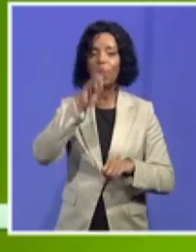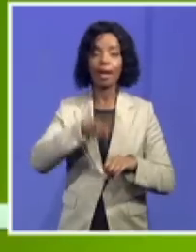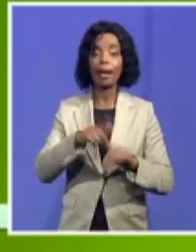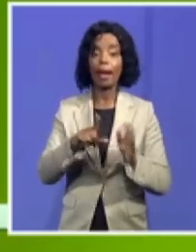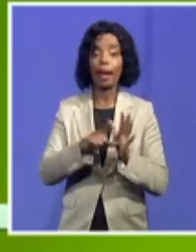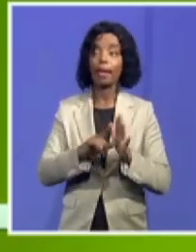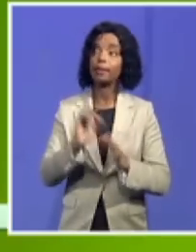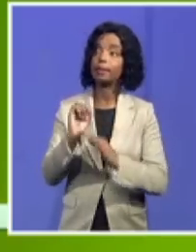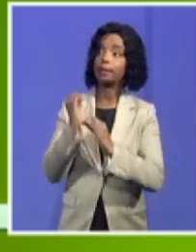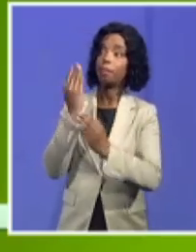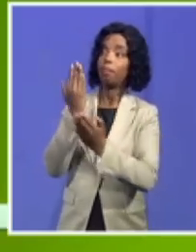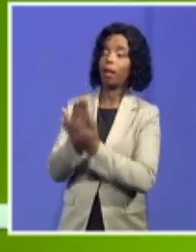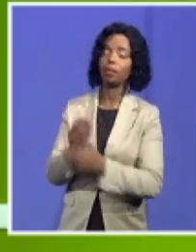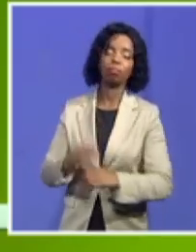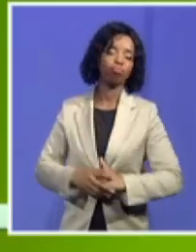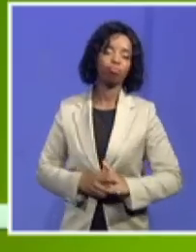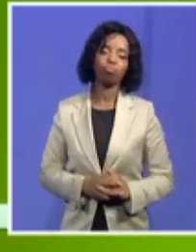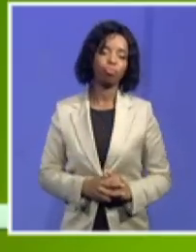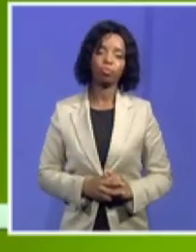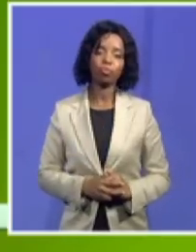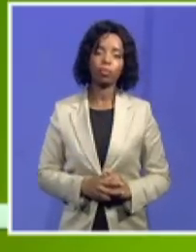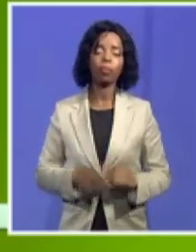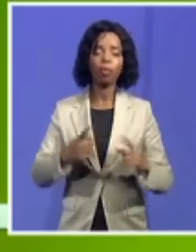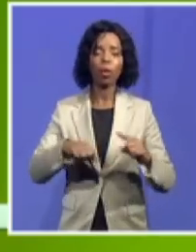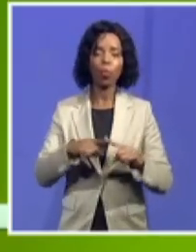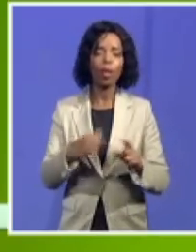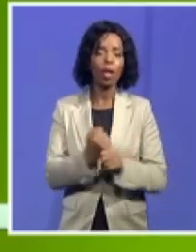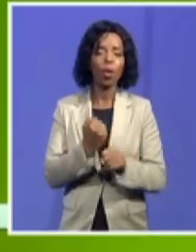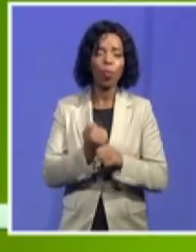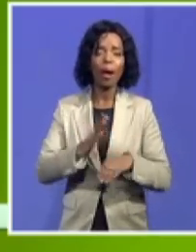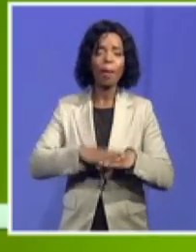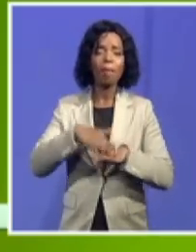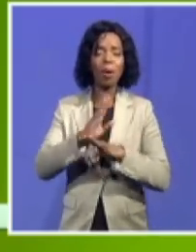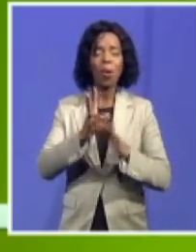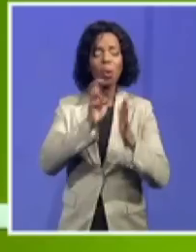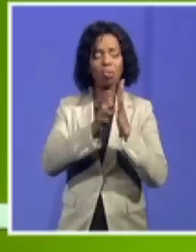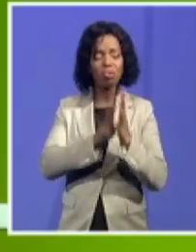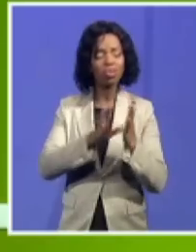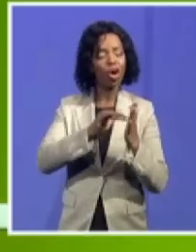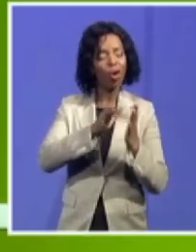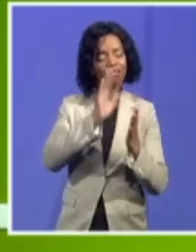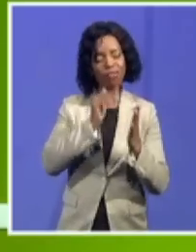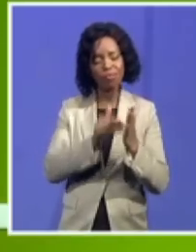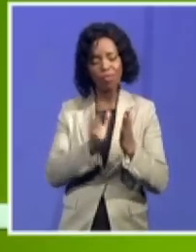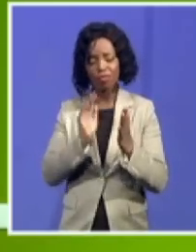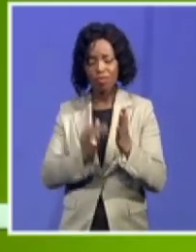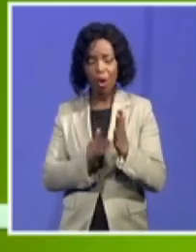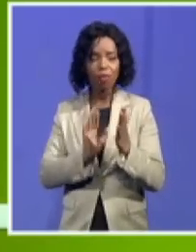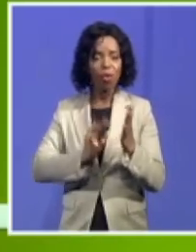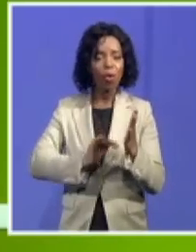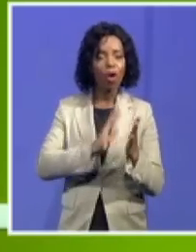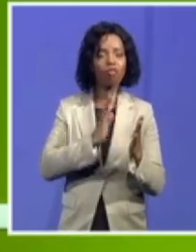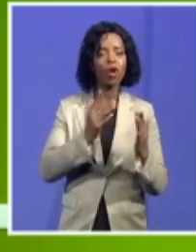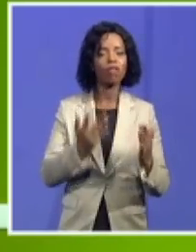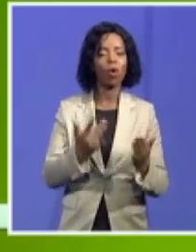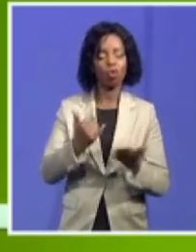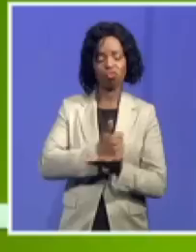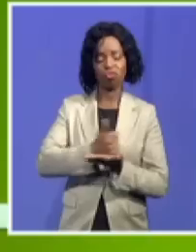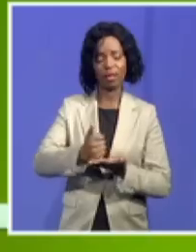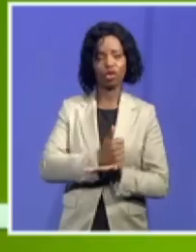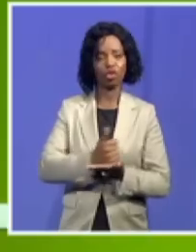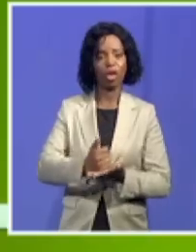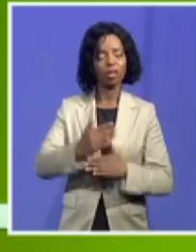to further cut red tape for the registration of projects, to accelerate the